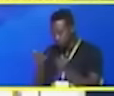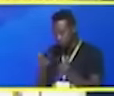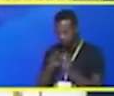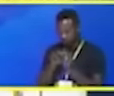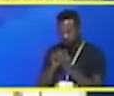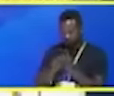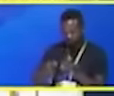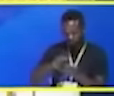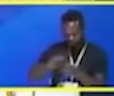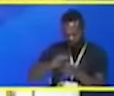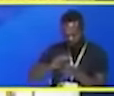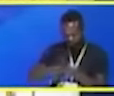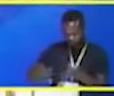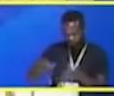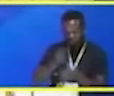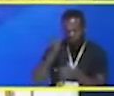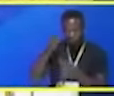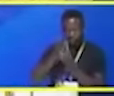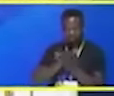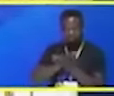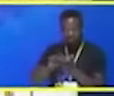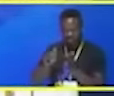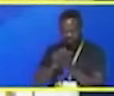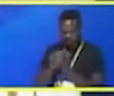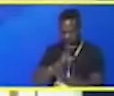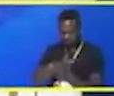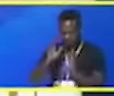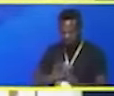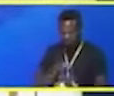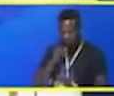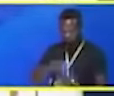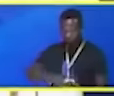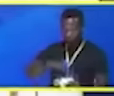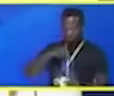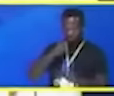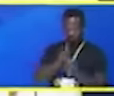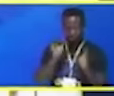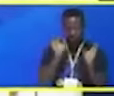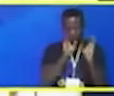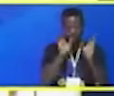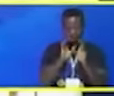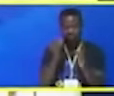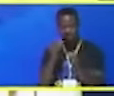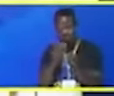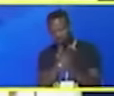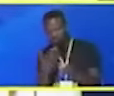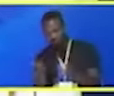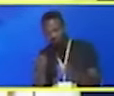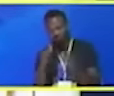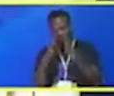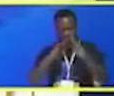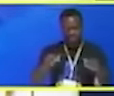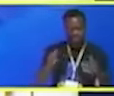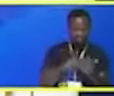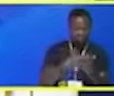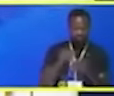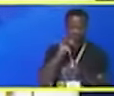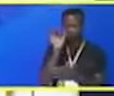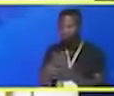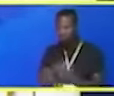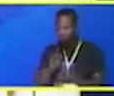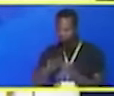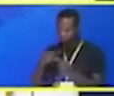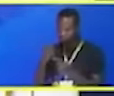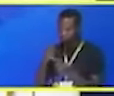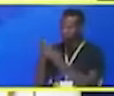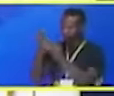orientation, that the believer's pride is not just in the acquisition of things. If we raise a generation